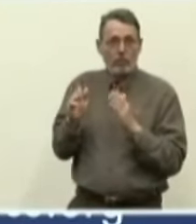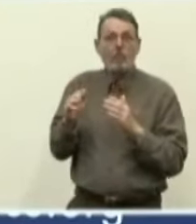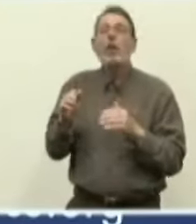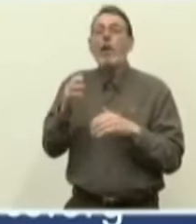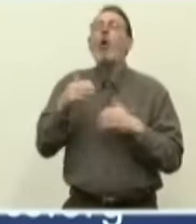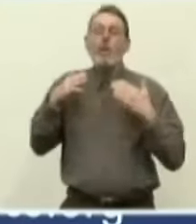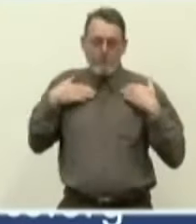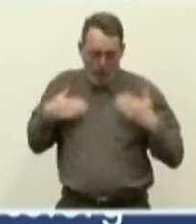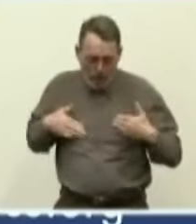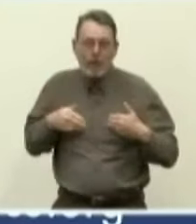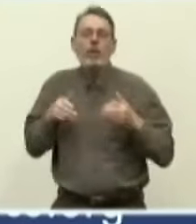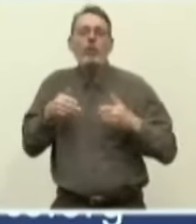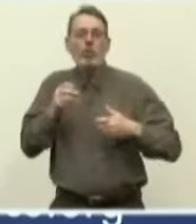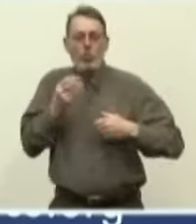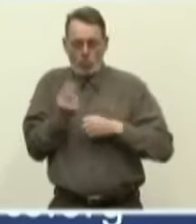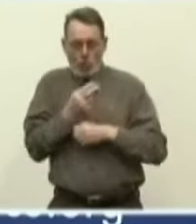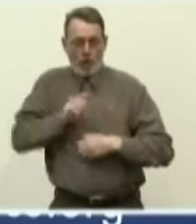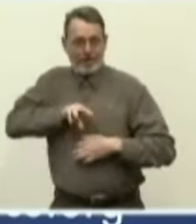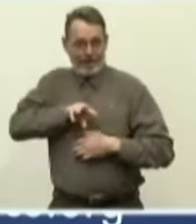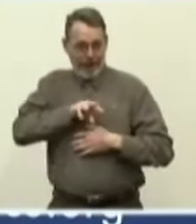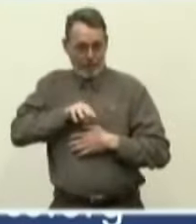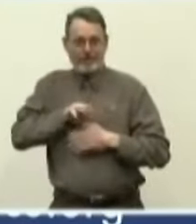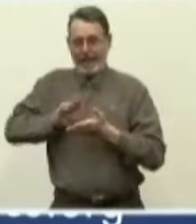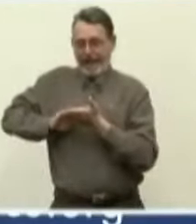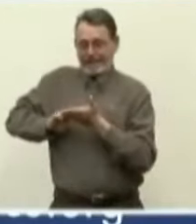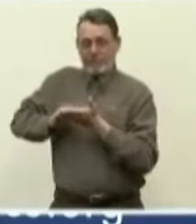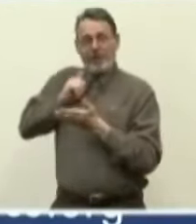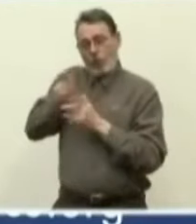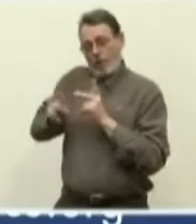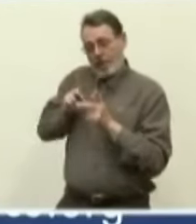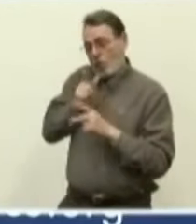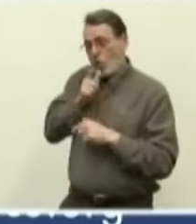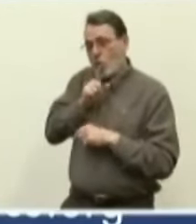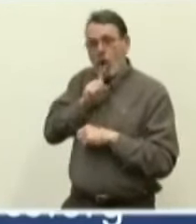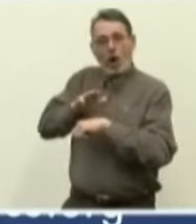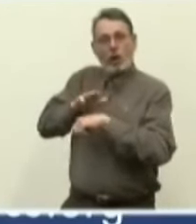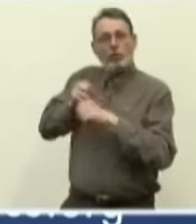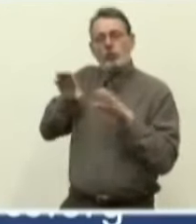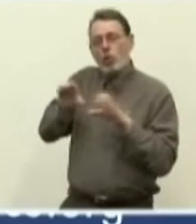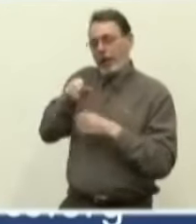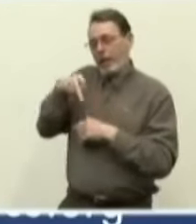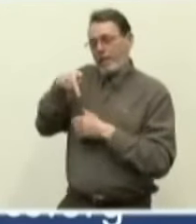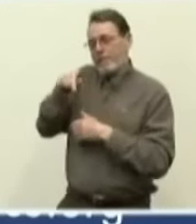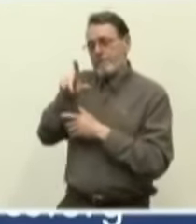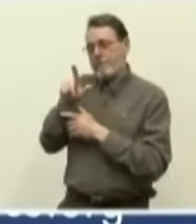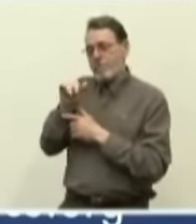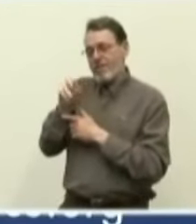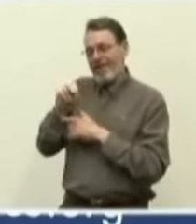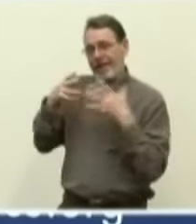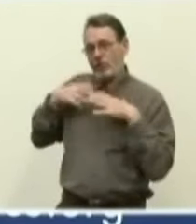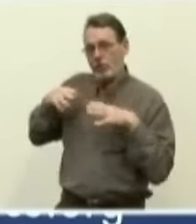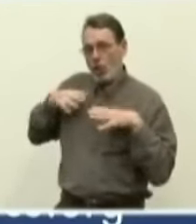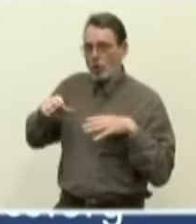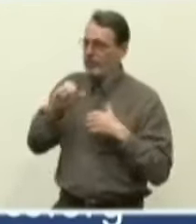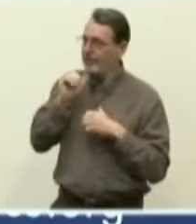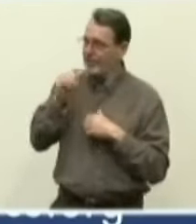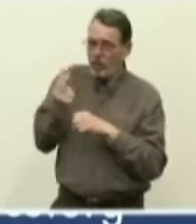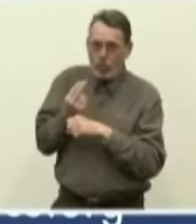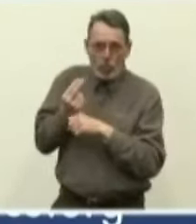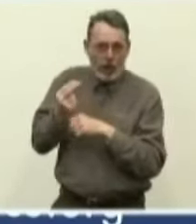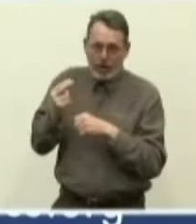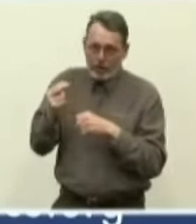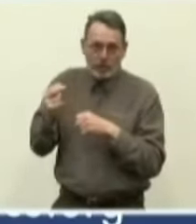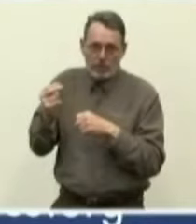camera exemptions for officers working certain plainclothes operations. This particular operation met the body-worn